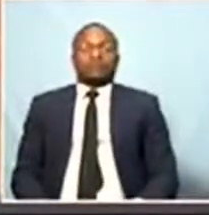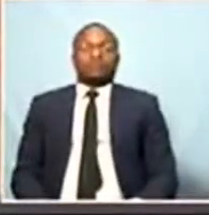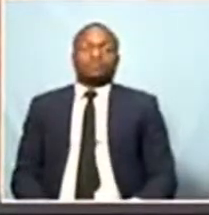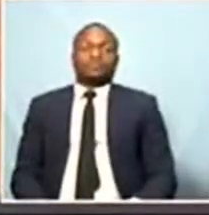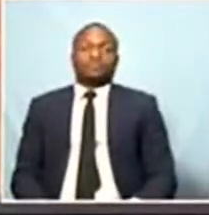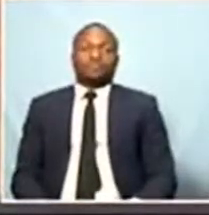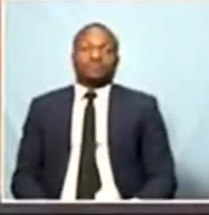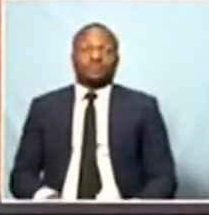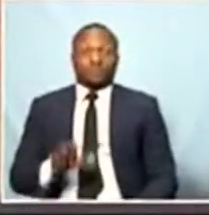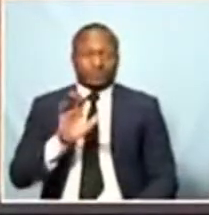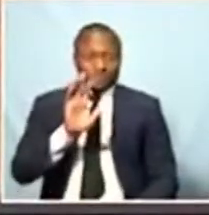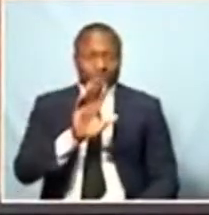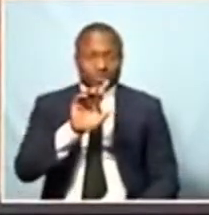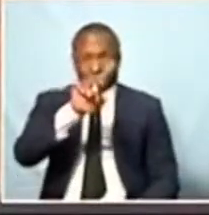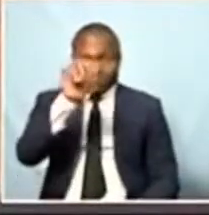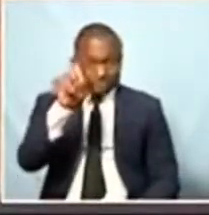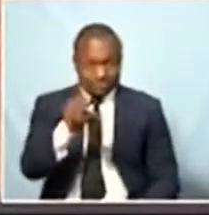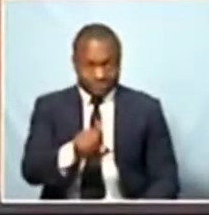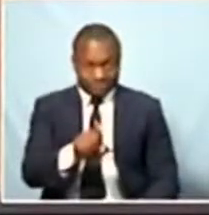Your question?